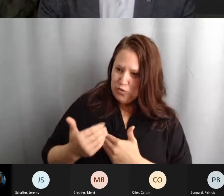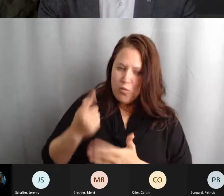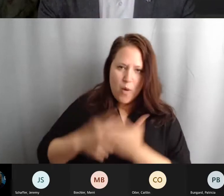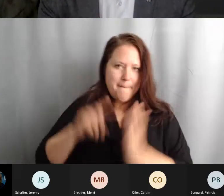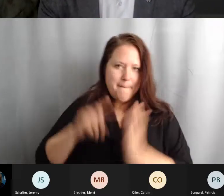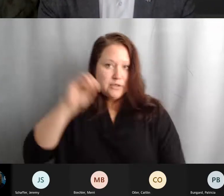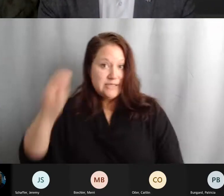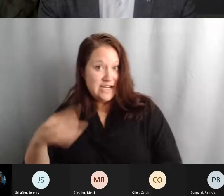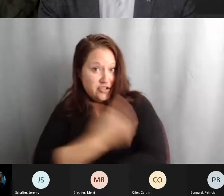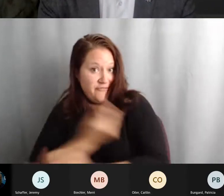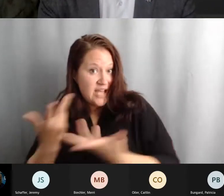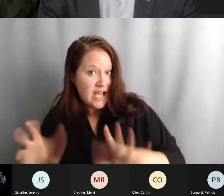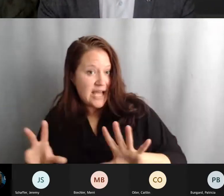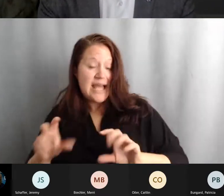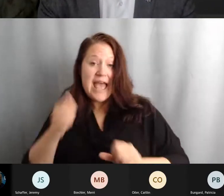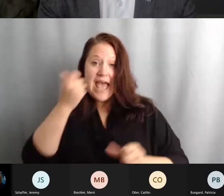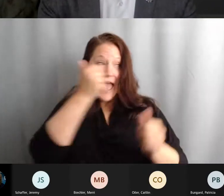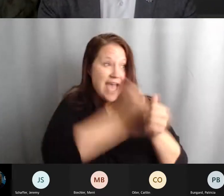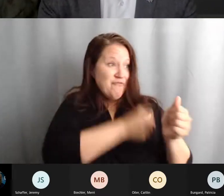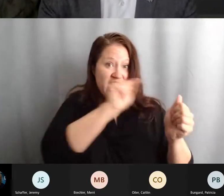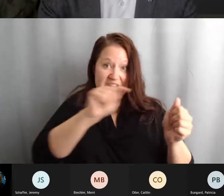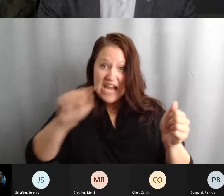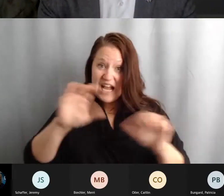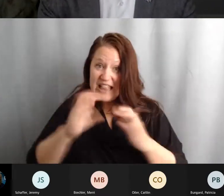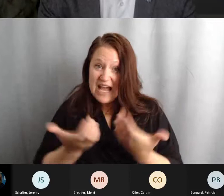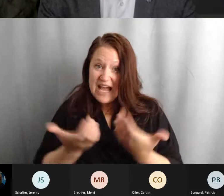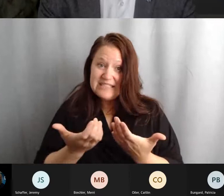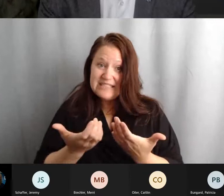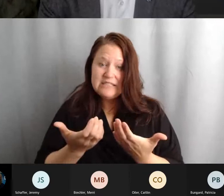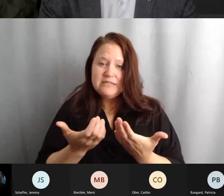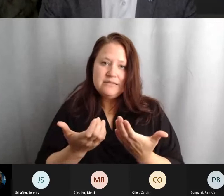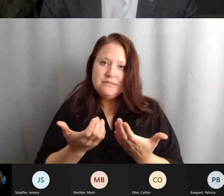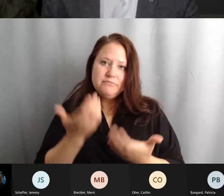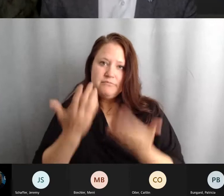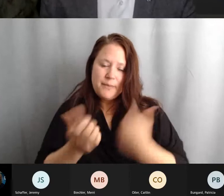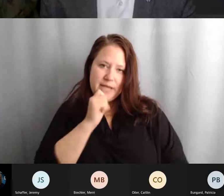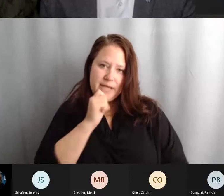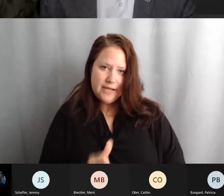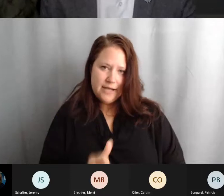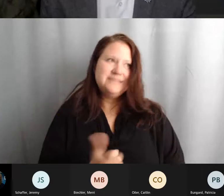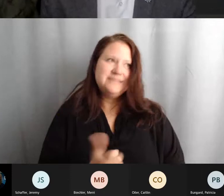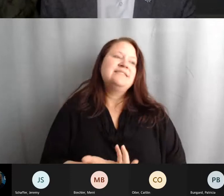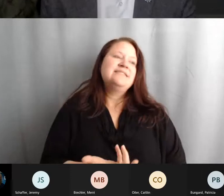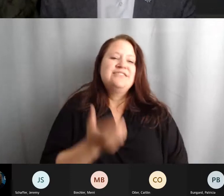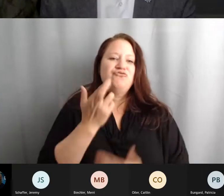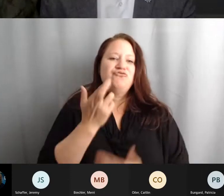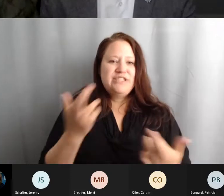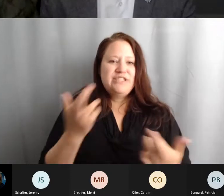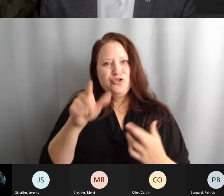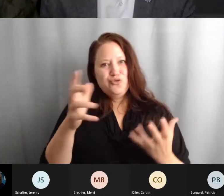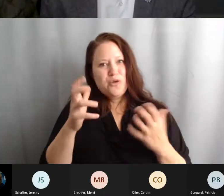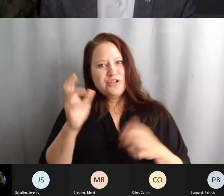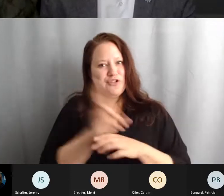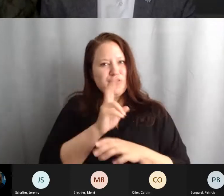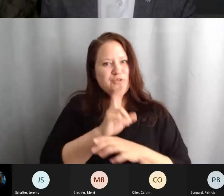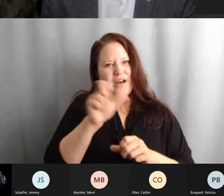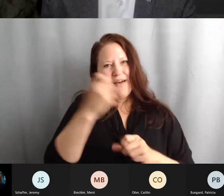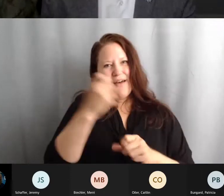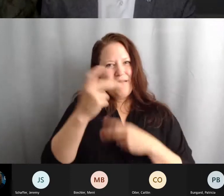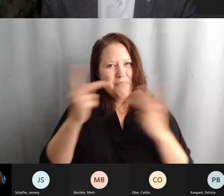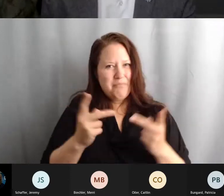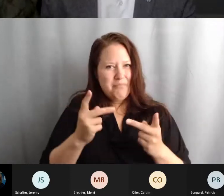do that. Can we do that for every single class? Probably get overwhelmed, and it's probably resources that you want us to use elsewhere, to